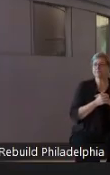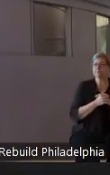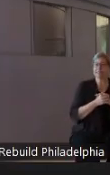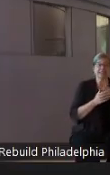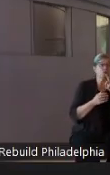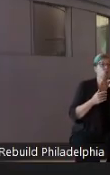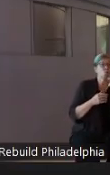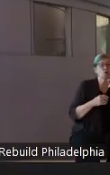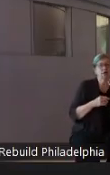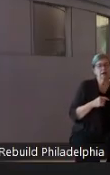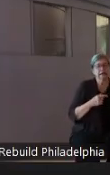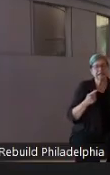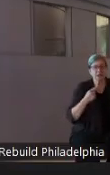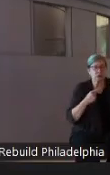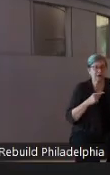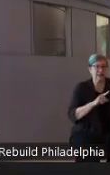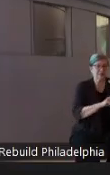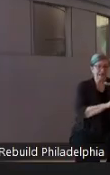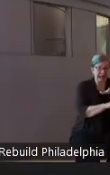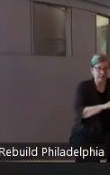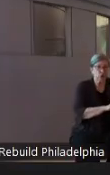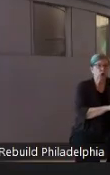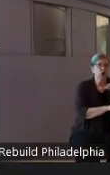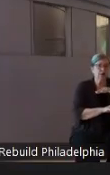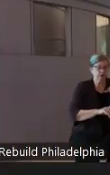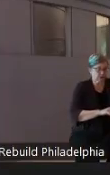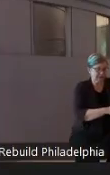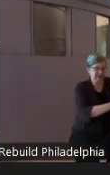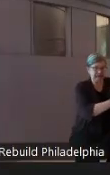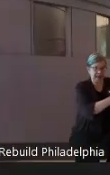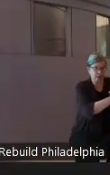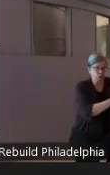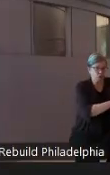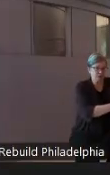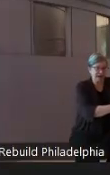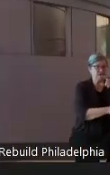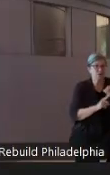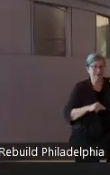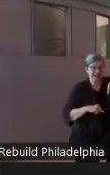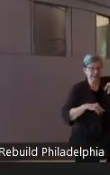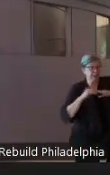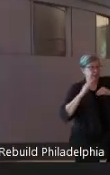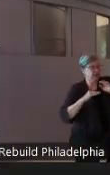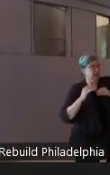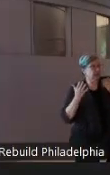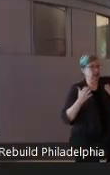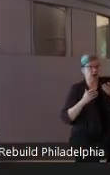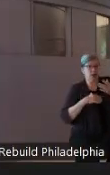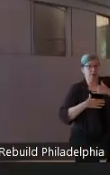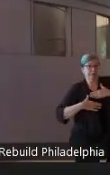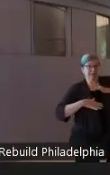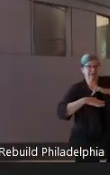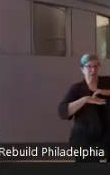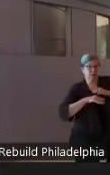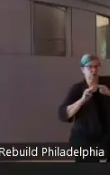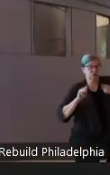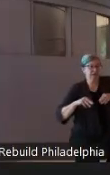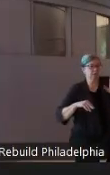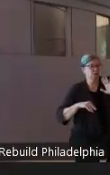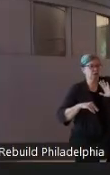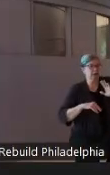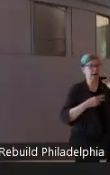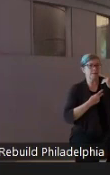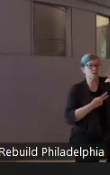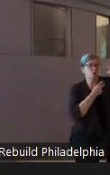the neighborhood that's around it. From the very building we're sitting in right now, the Police Touch Museum, formerly Memorial